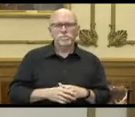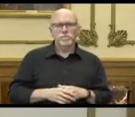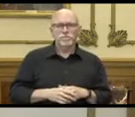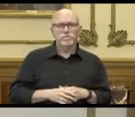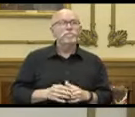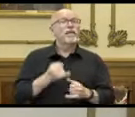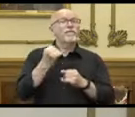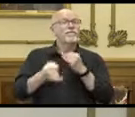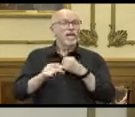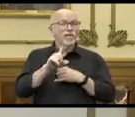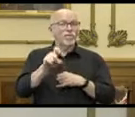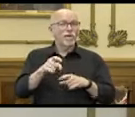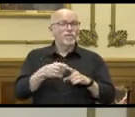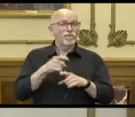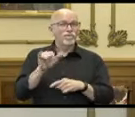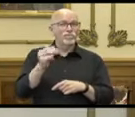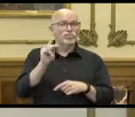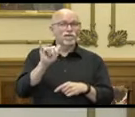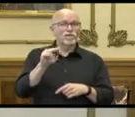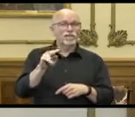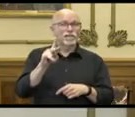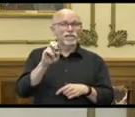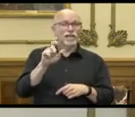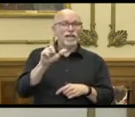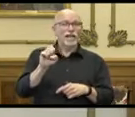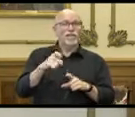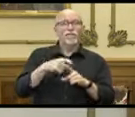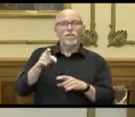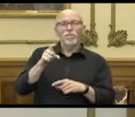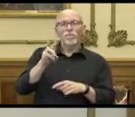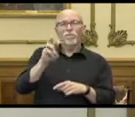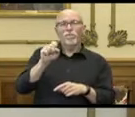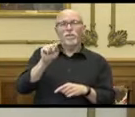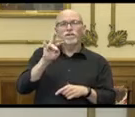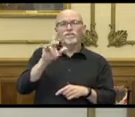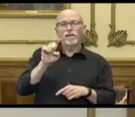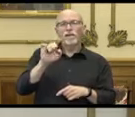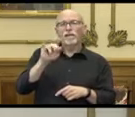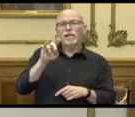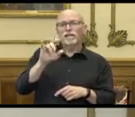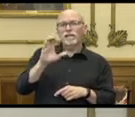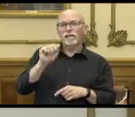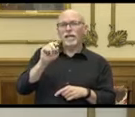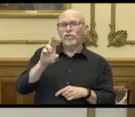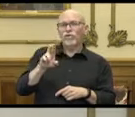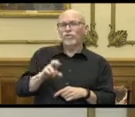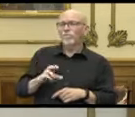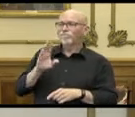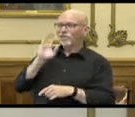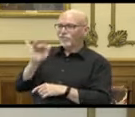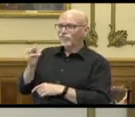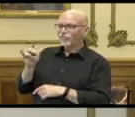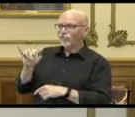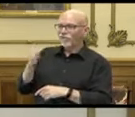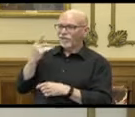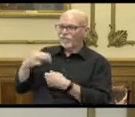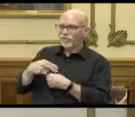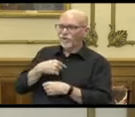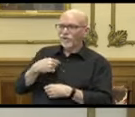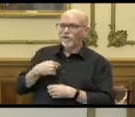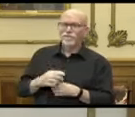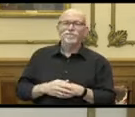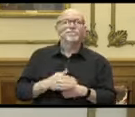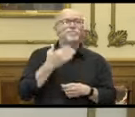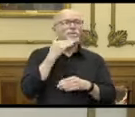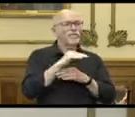Our final question is from Justin Keel with the Westville Indicator. Good afternoon, Justin. Thanks for joining us.